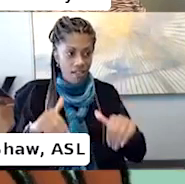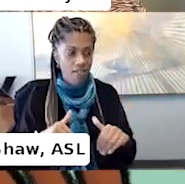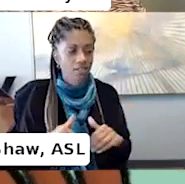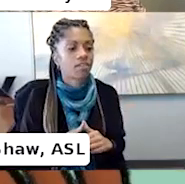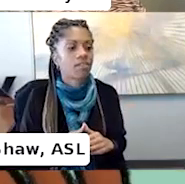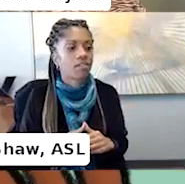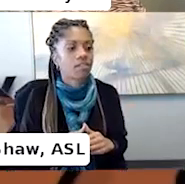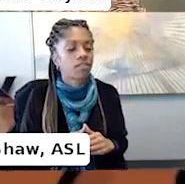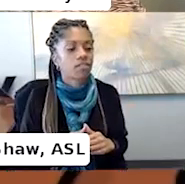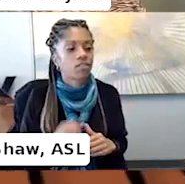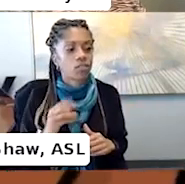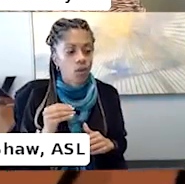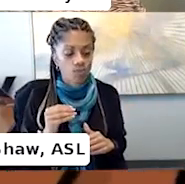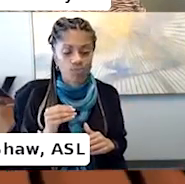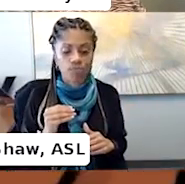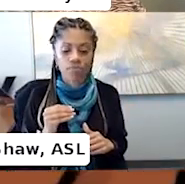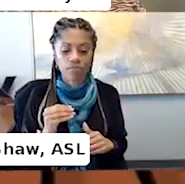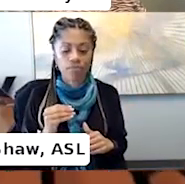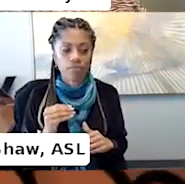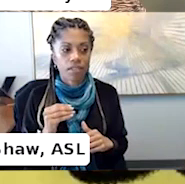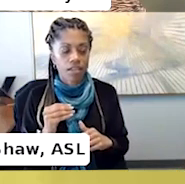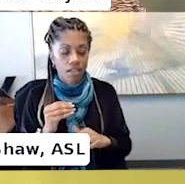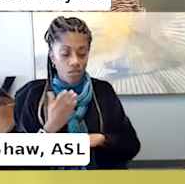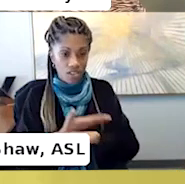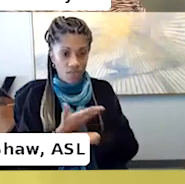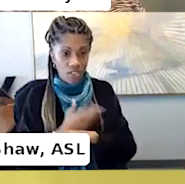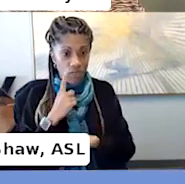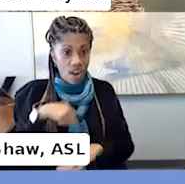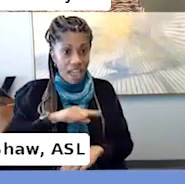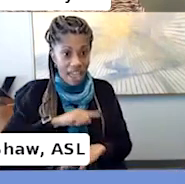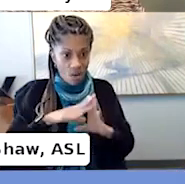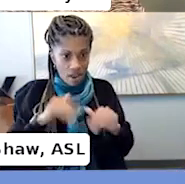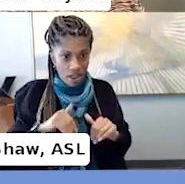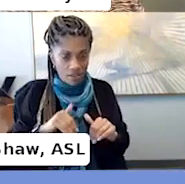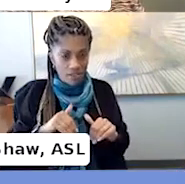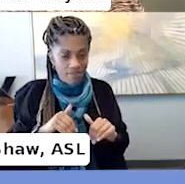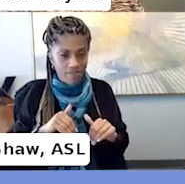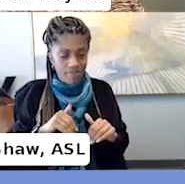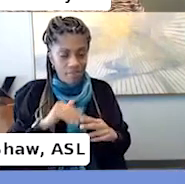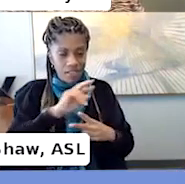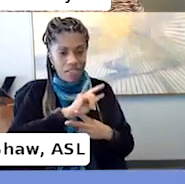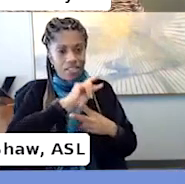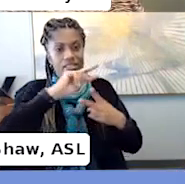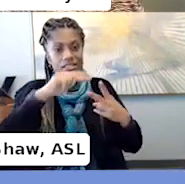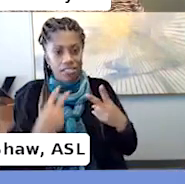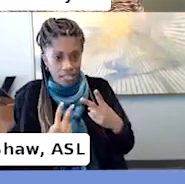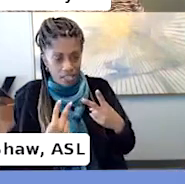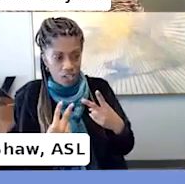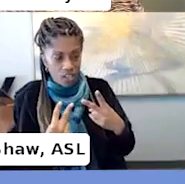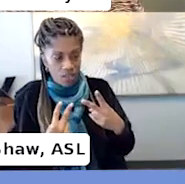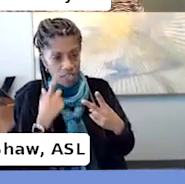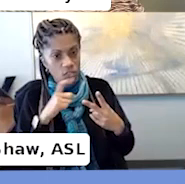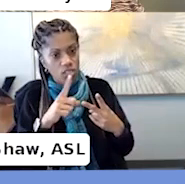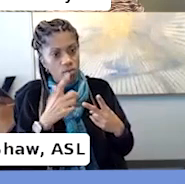our own home became secondary to the renovation of our community.